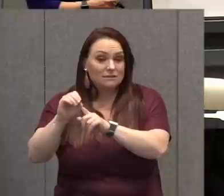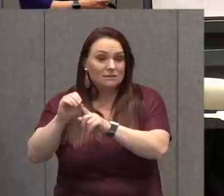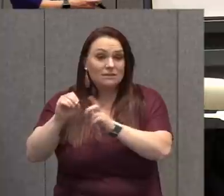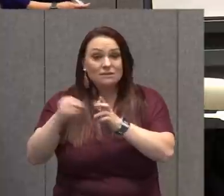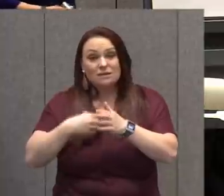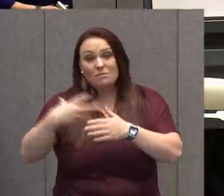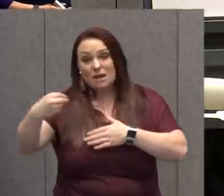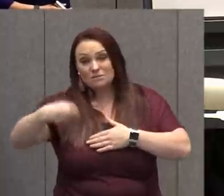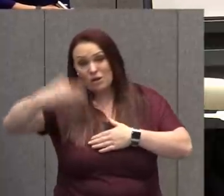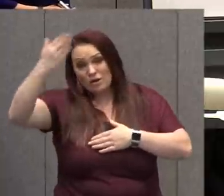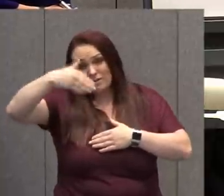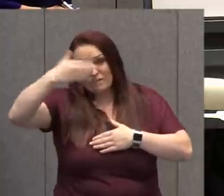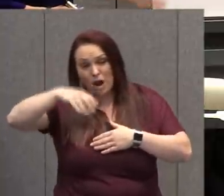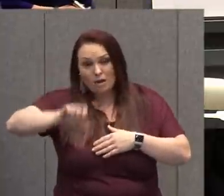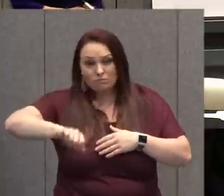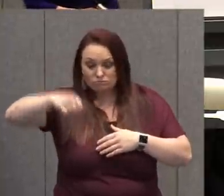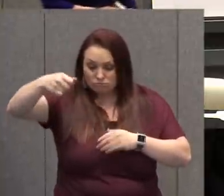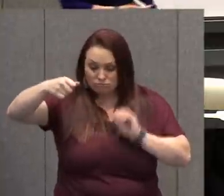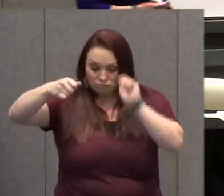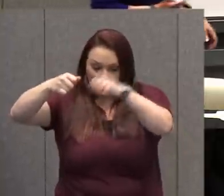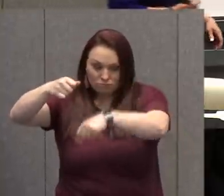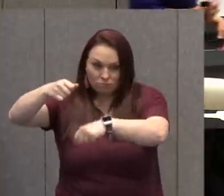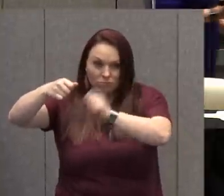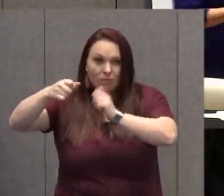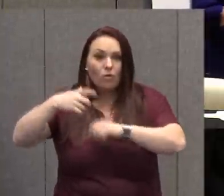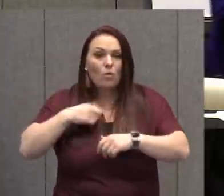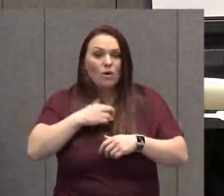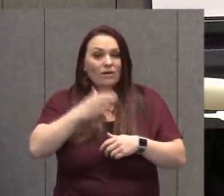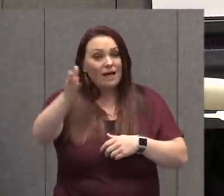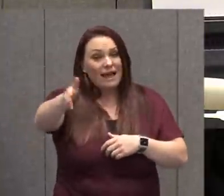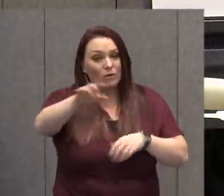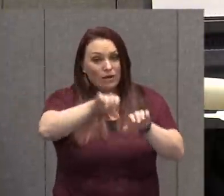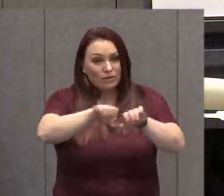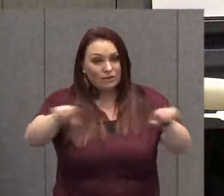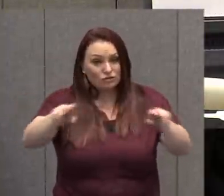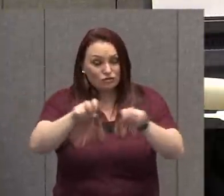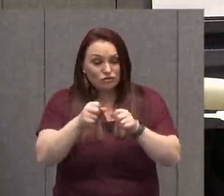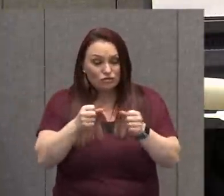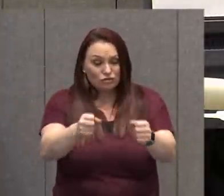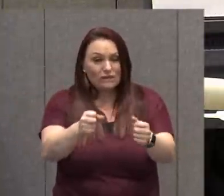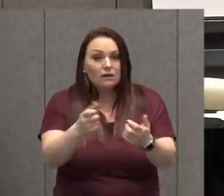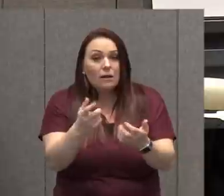boxes that your mail goes in. Okay, how about,